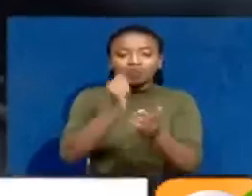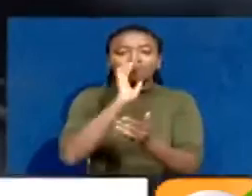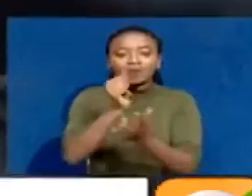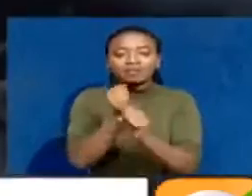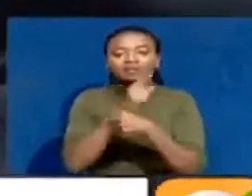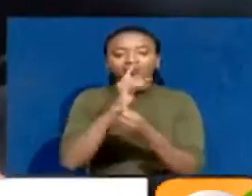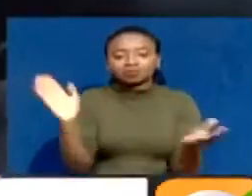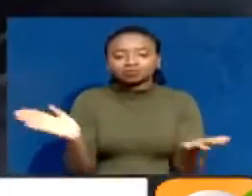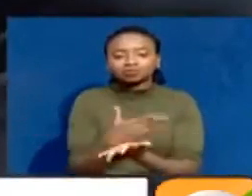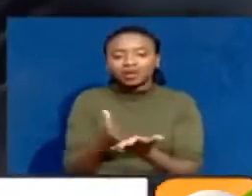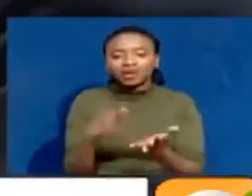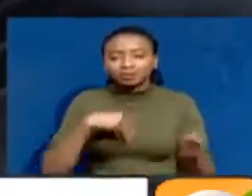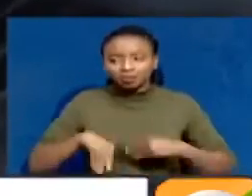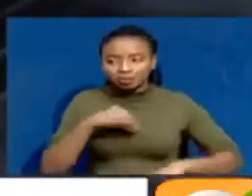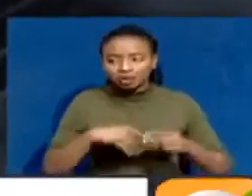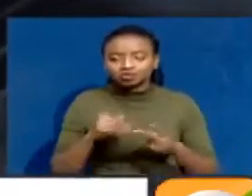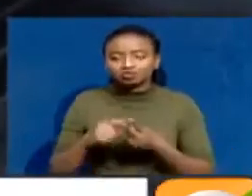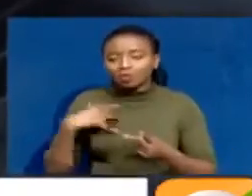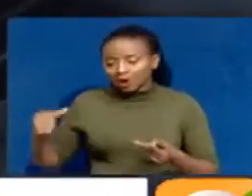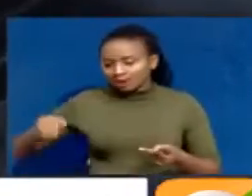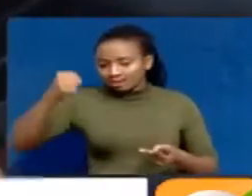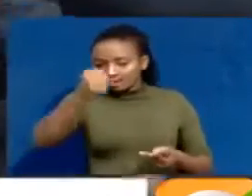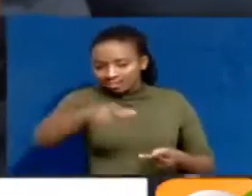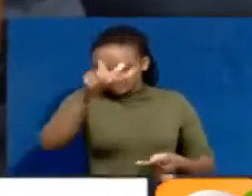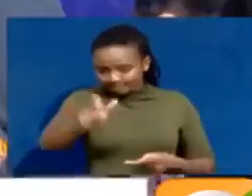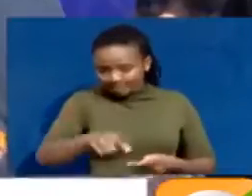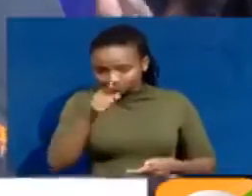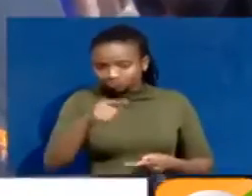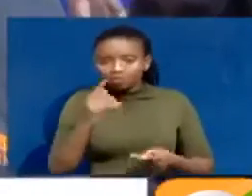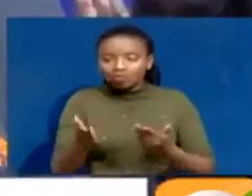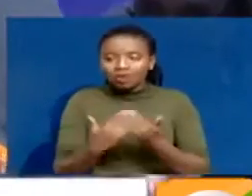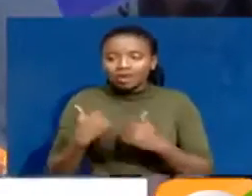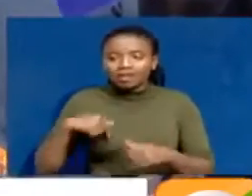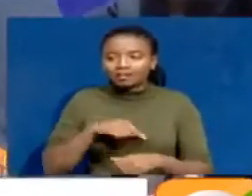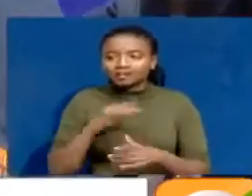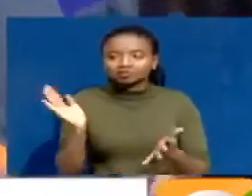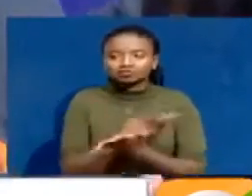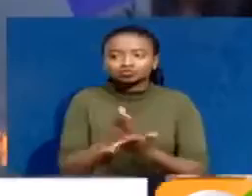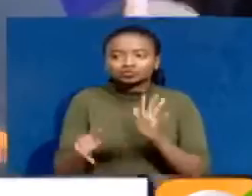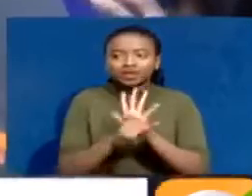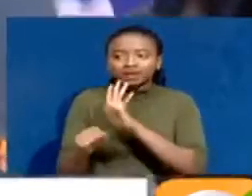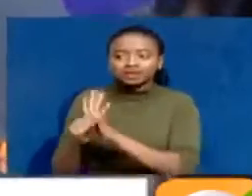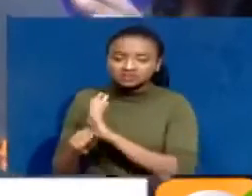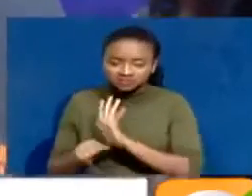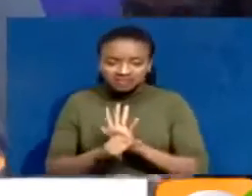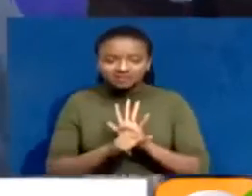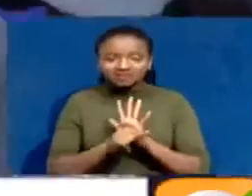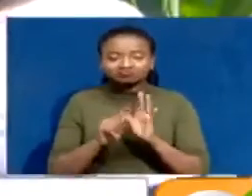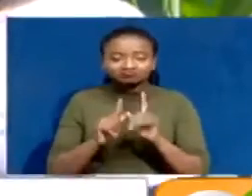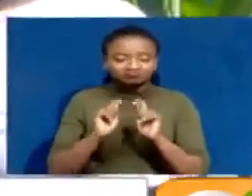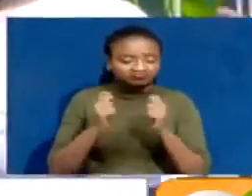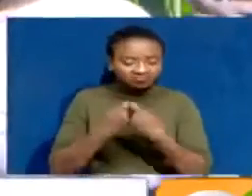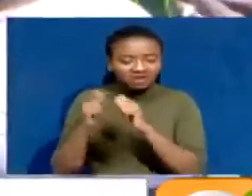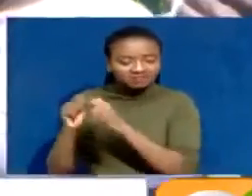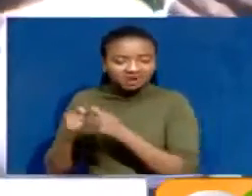ensure that we end corruption. We have the real struggler who will ensure that we end negative ethnicity. We have the real